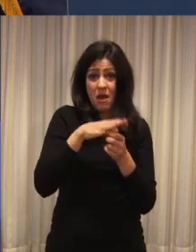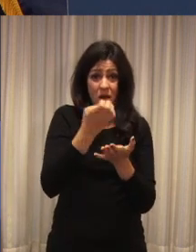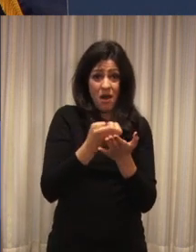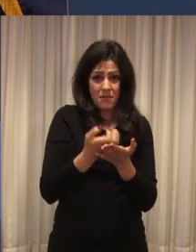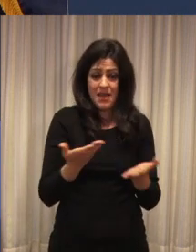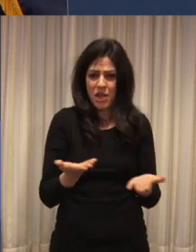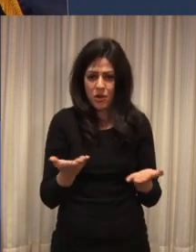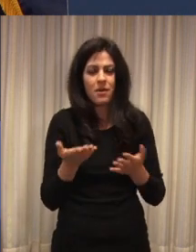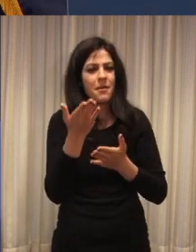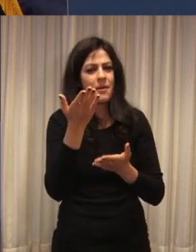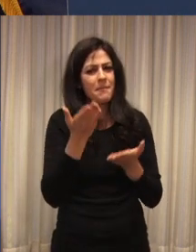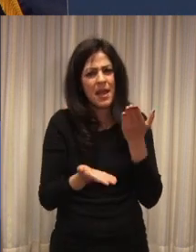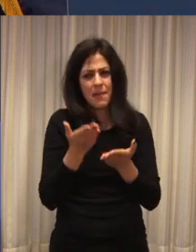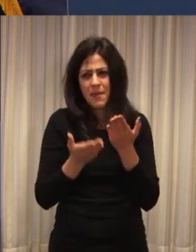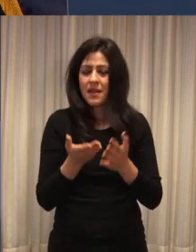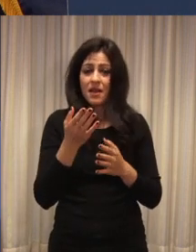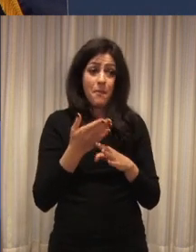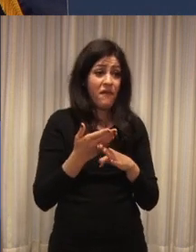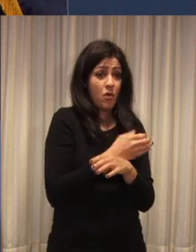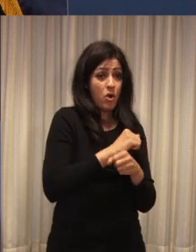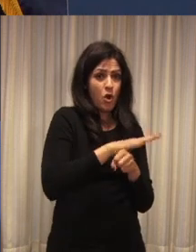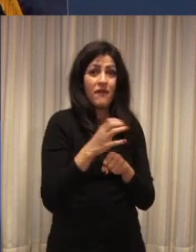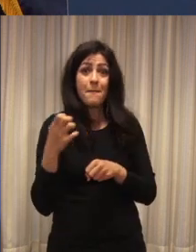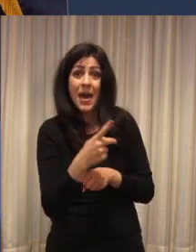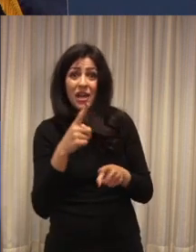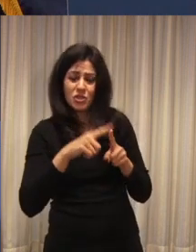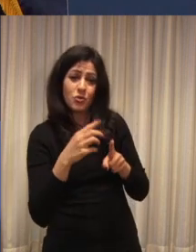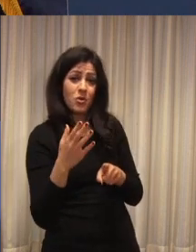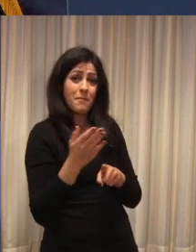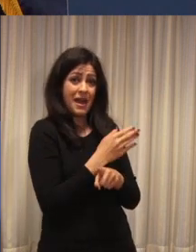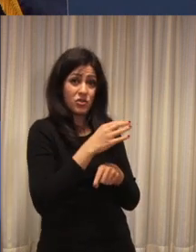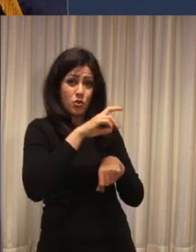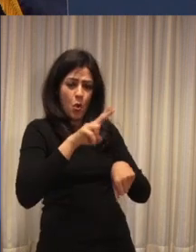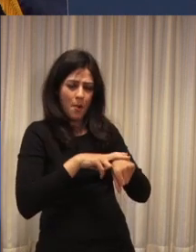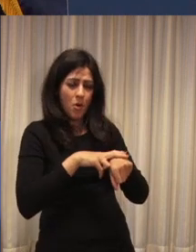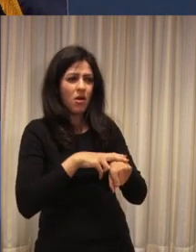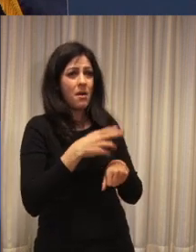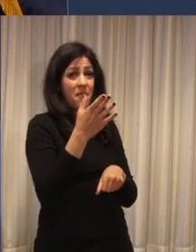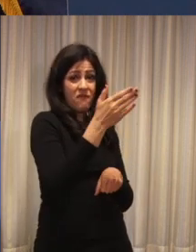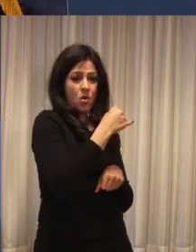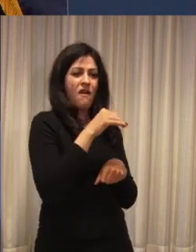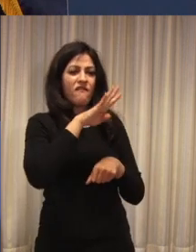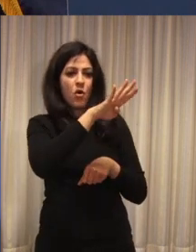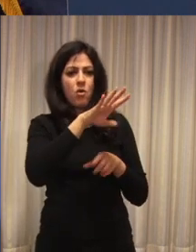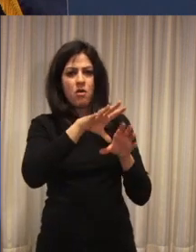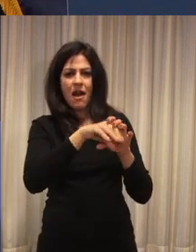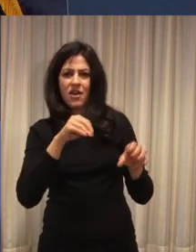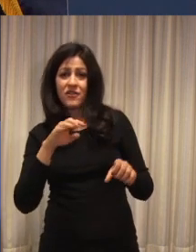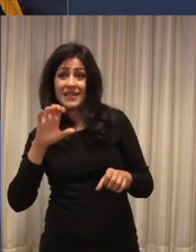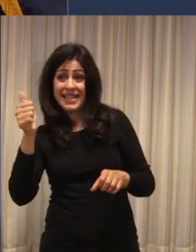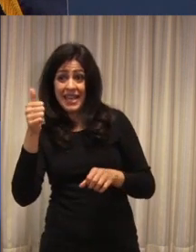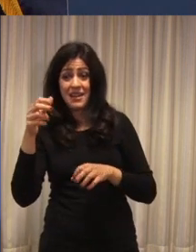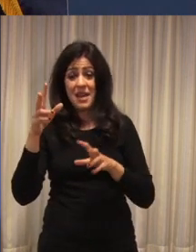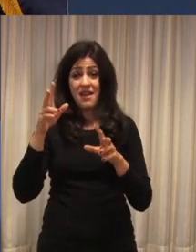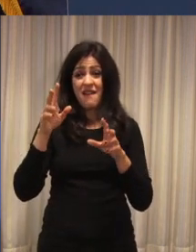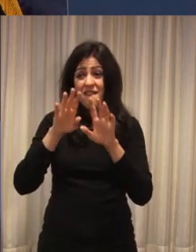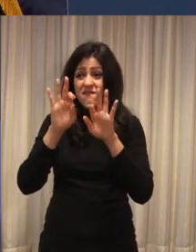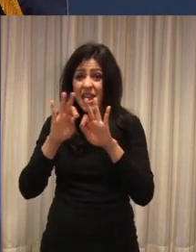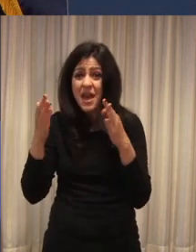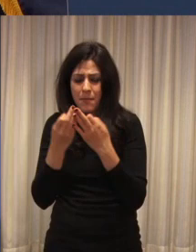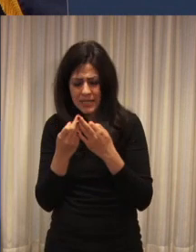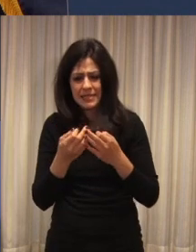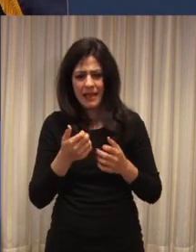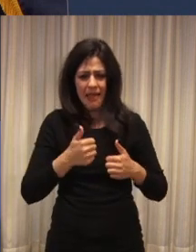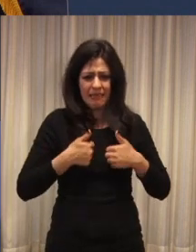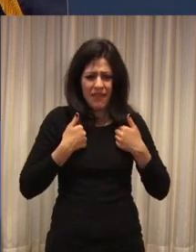where we don't have a situation that we had pre-COVID, where 4 in 10 families in Ulster County were already living paycheck